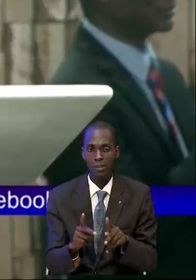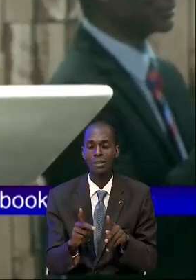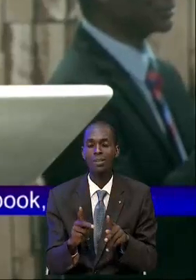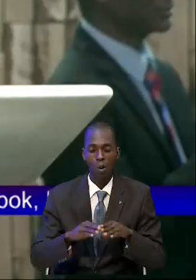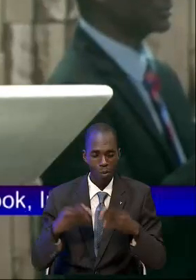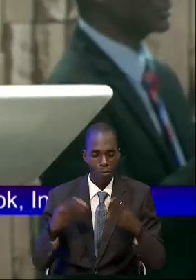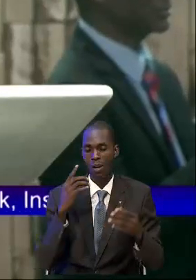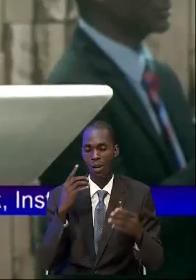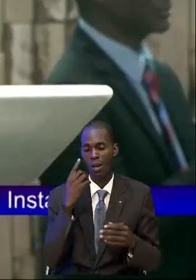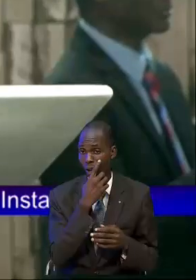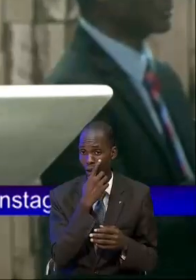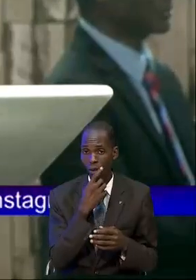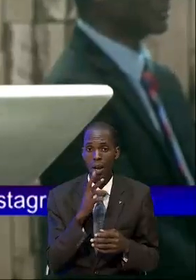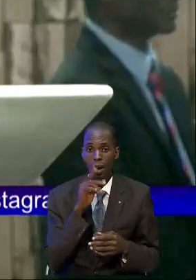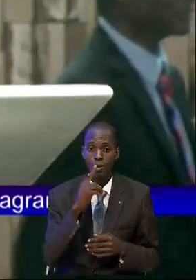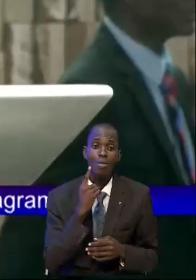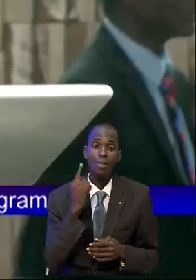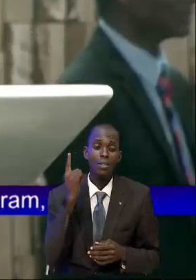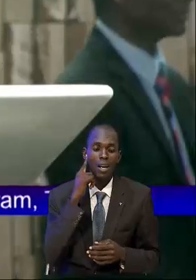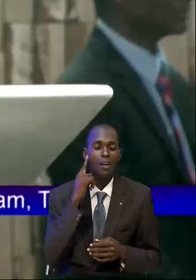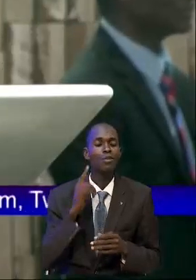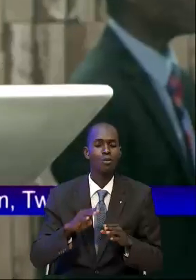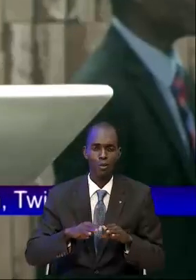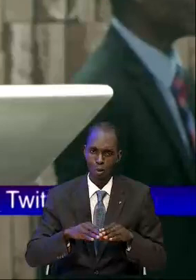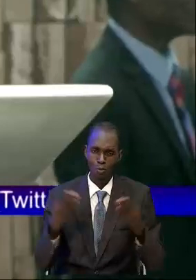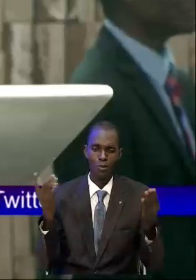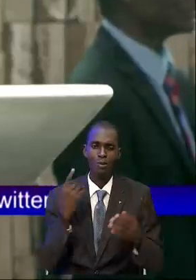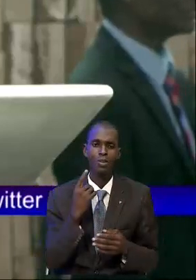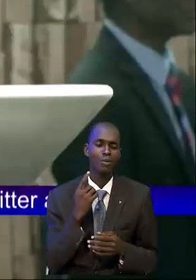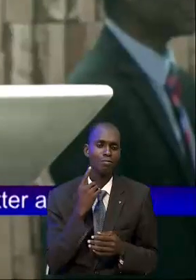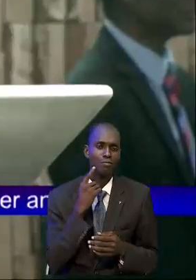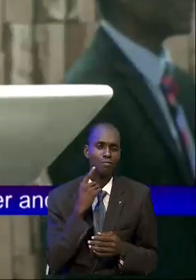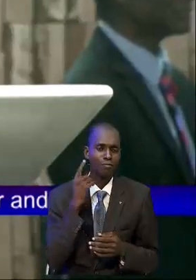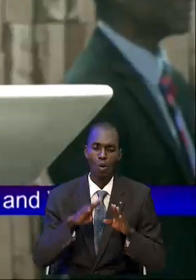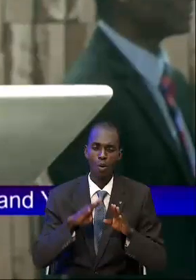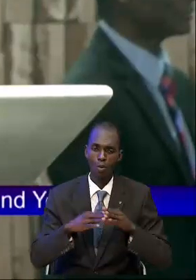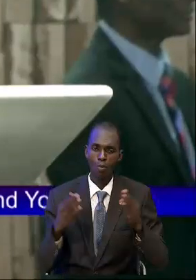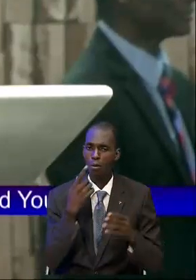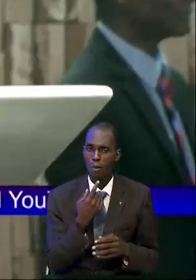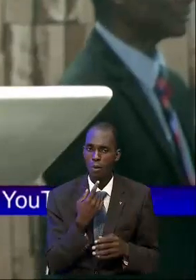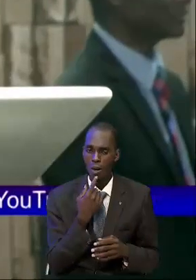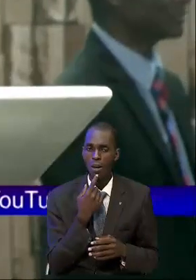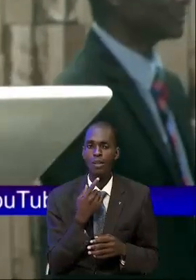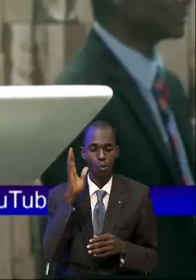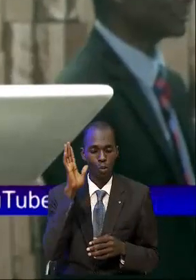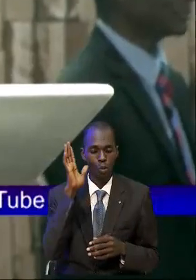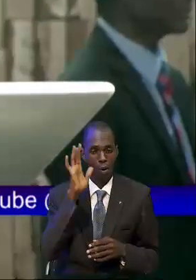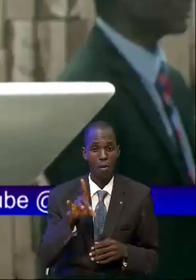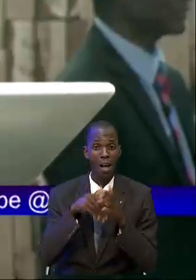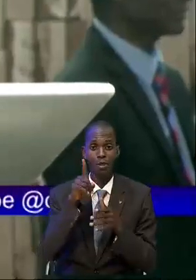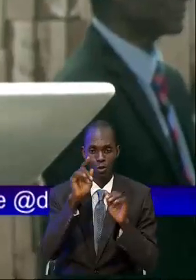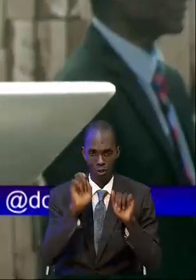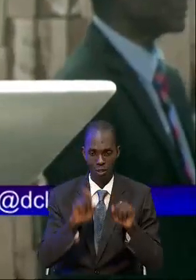blind, please open your eyes. If you brought somebody deaf and dumb, check that person right now. You